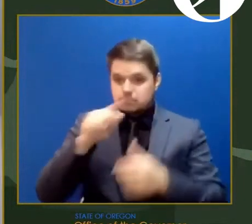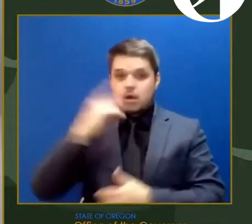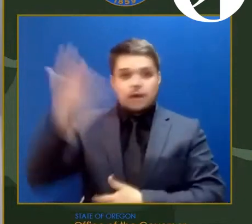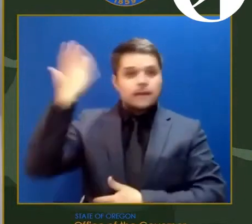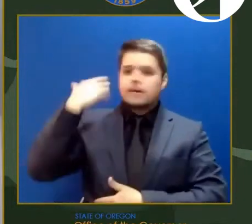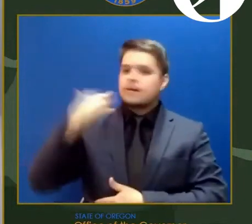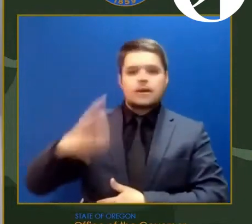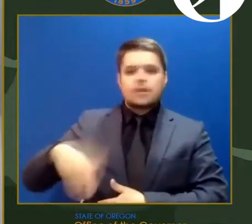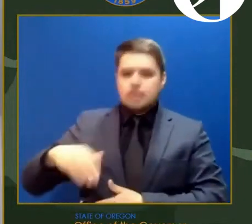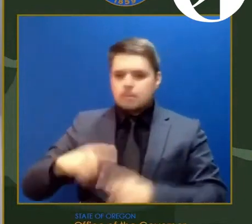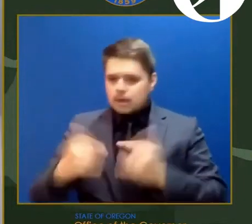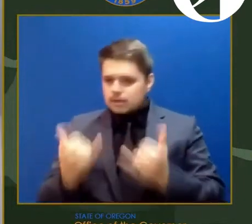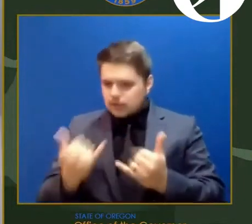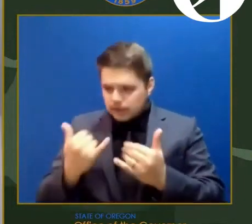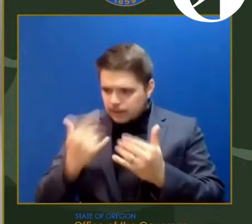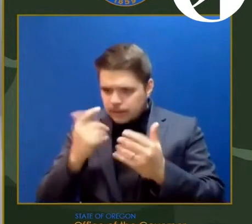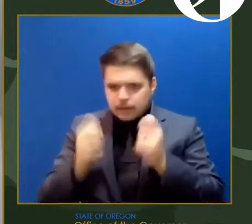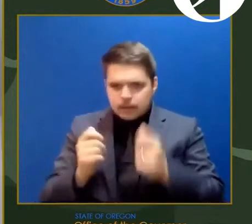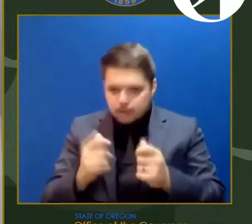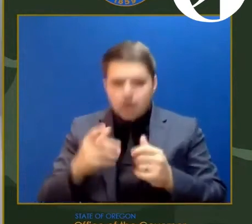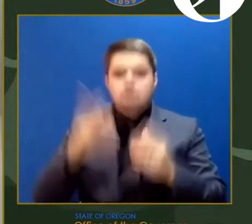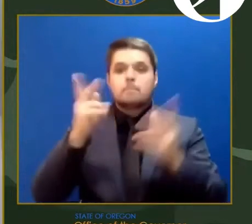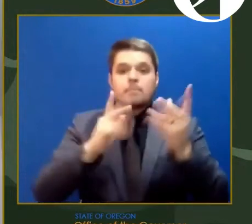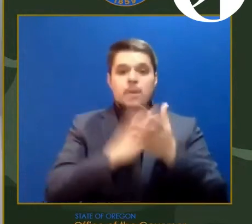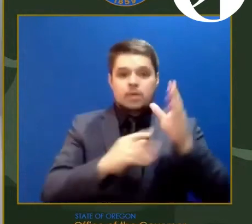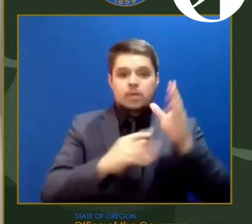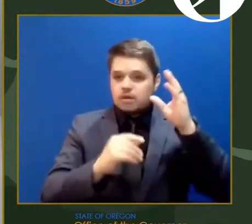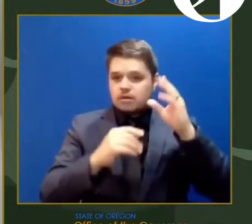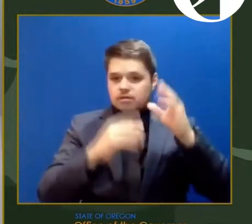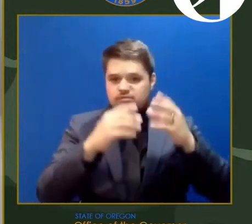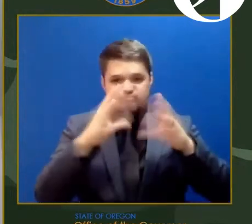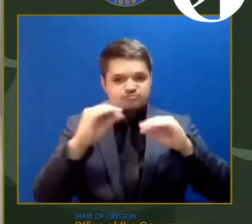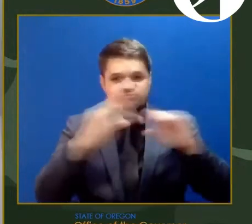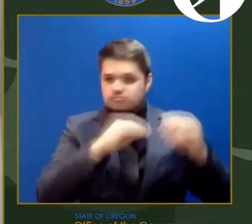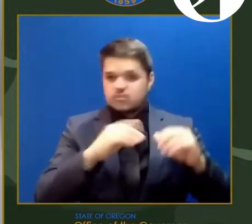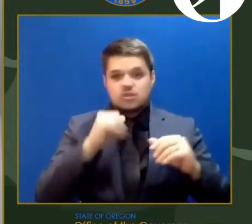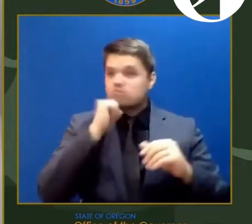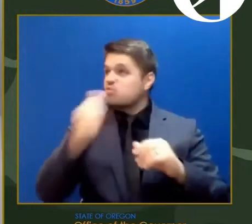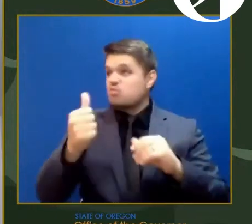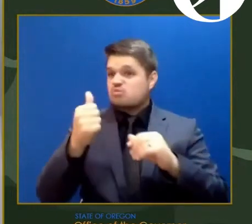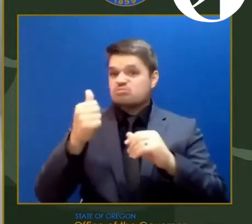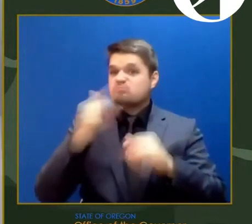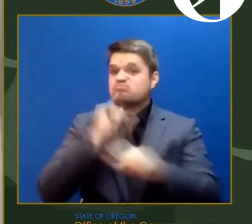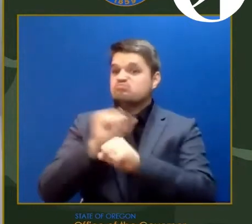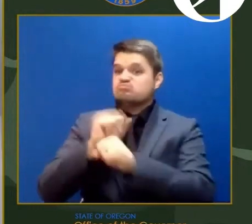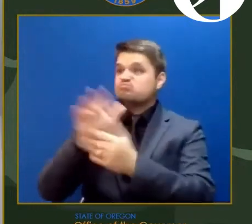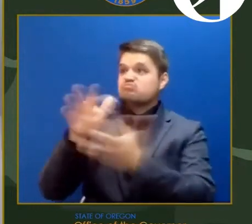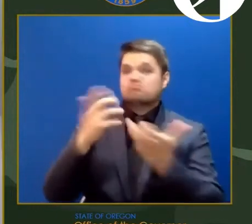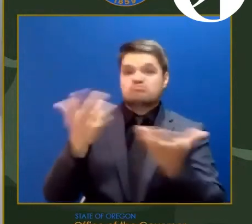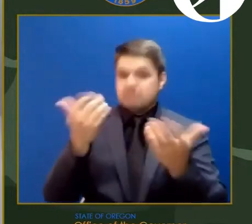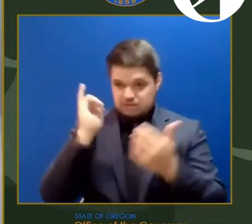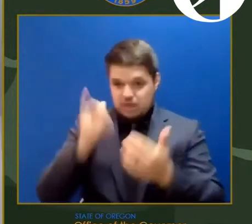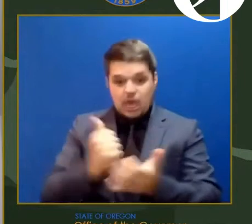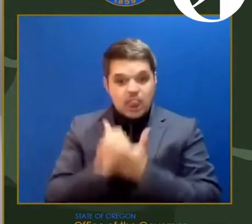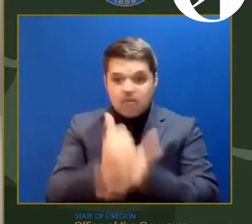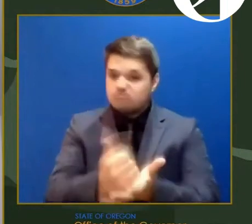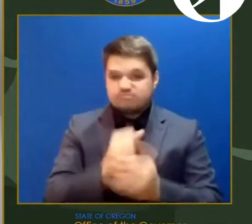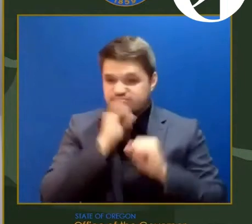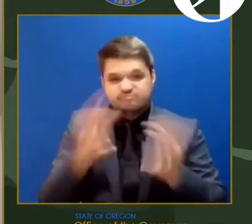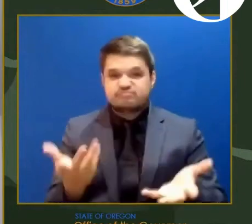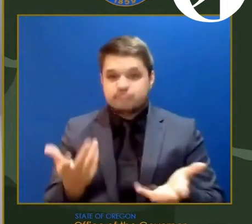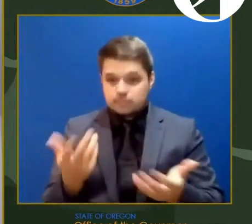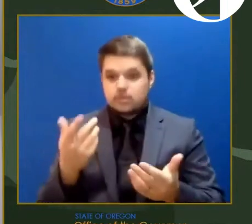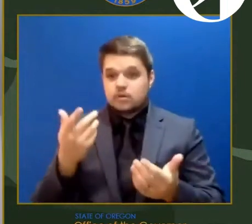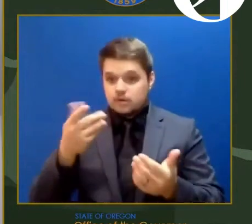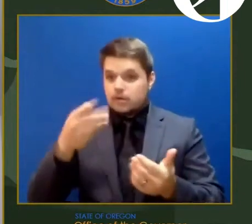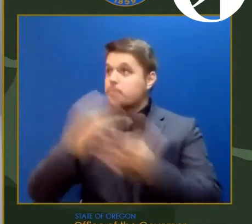heard was time and time again was no, it didn't work for us. We didn't get it. And frankly, I think that the moment really